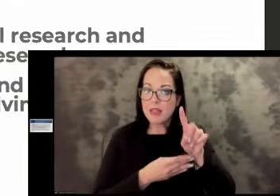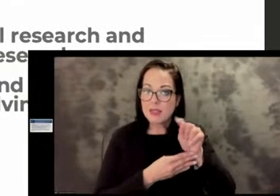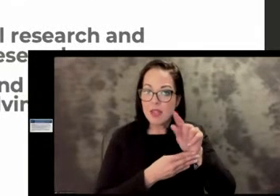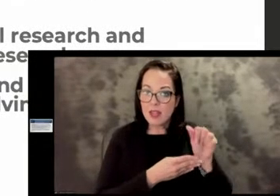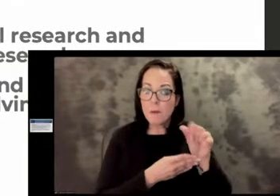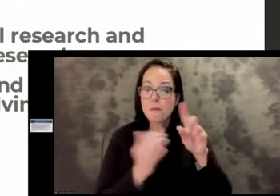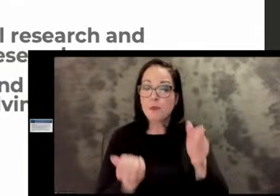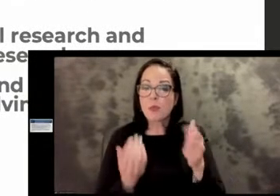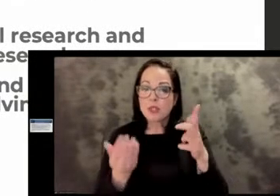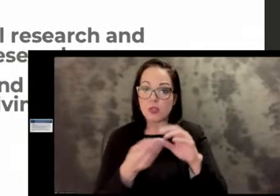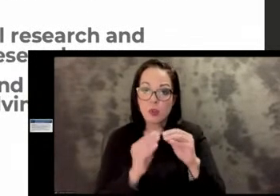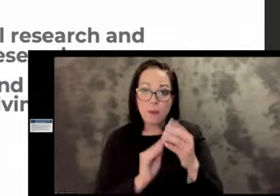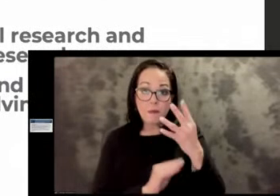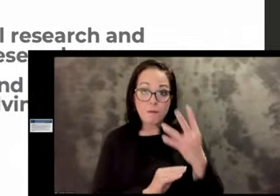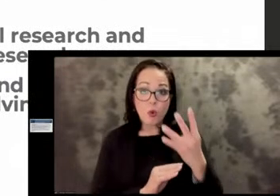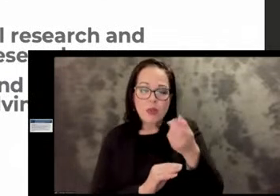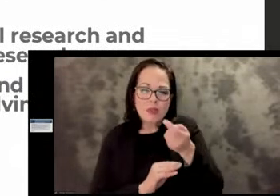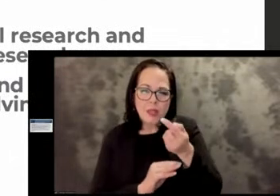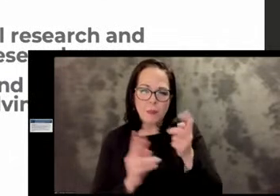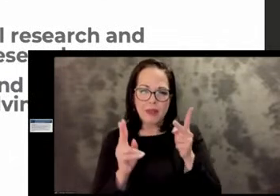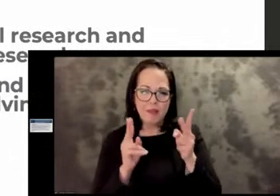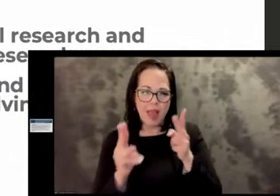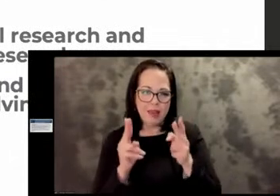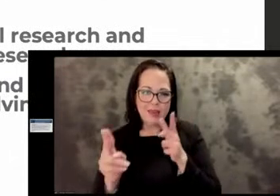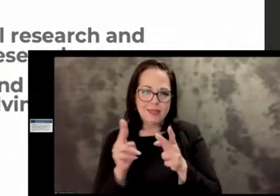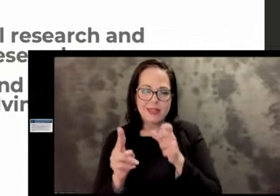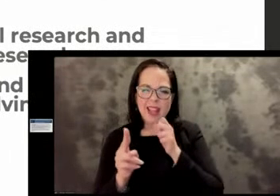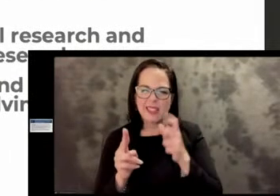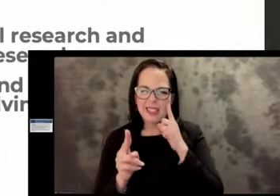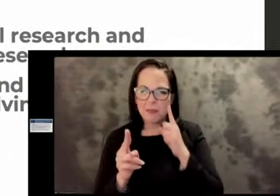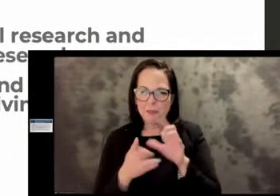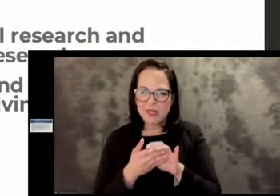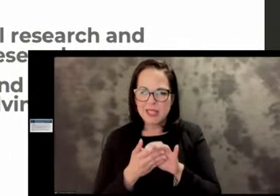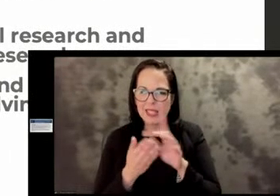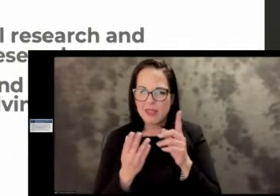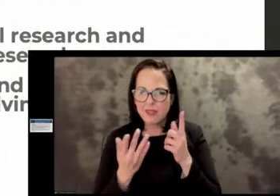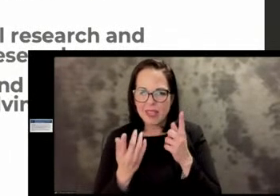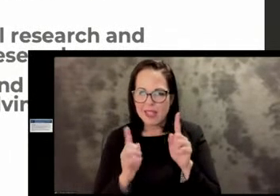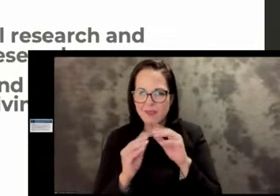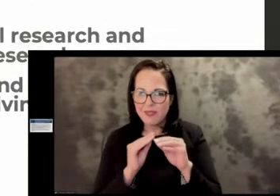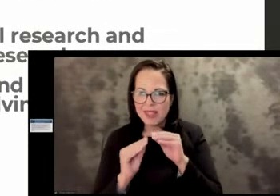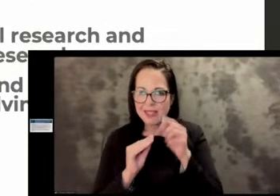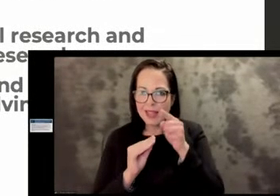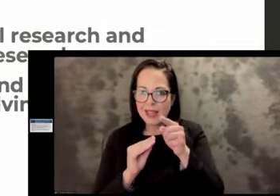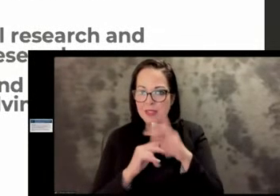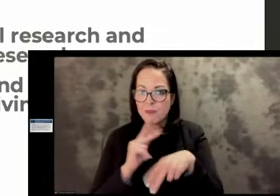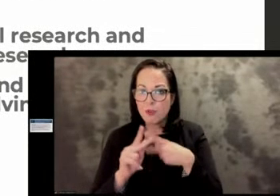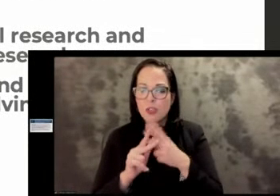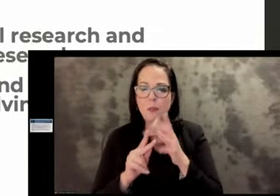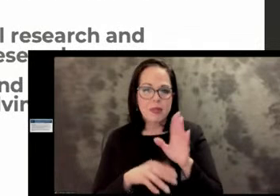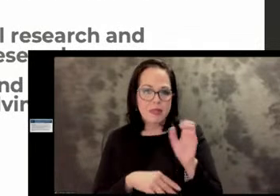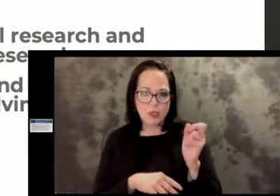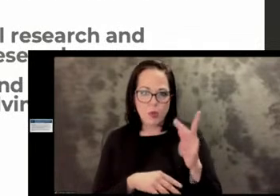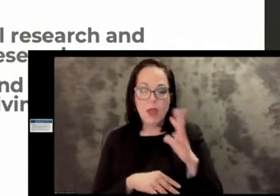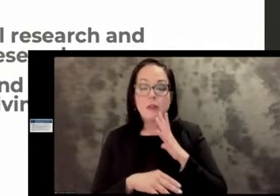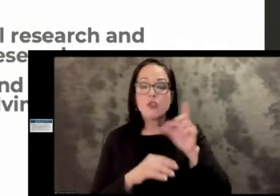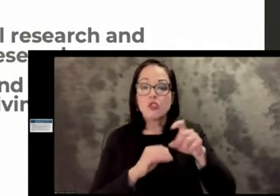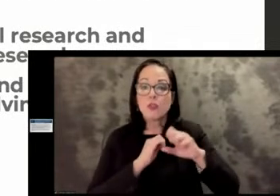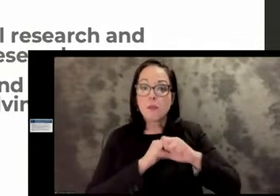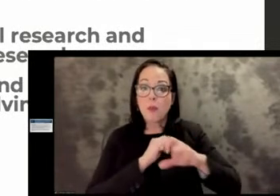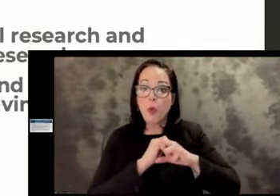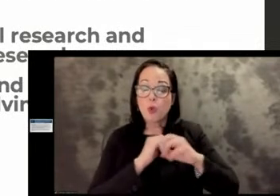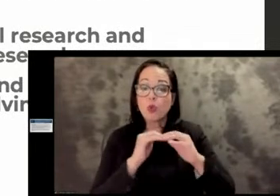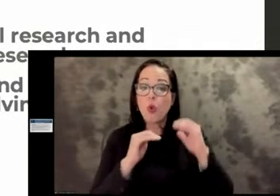Recommendation 4, and there's a slight edit that I think didn't quite make this version, that's okay. The federal government should promote